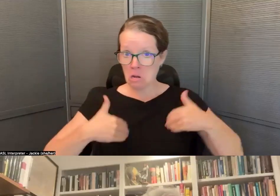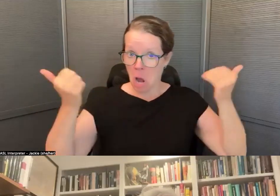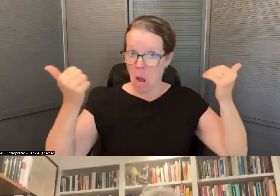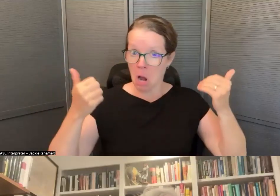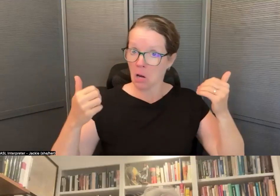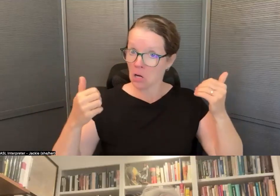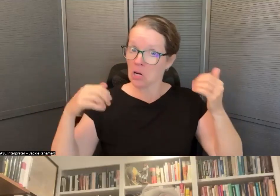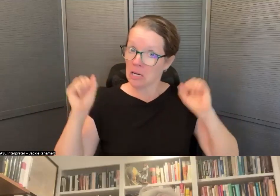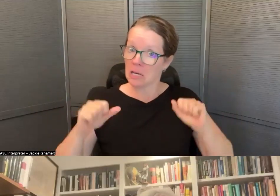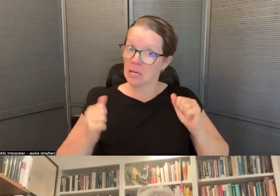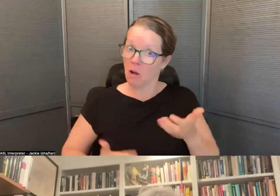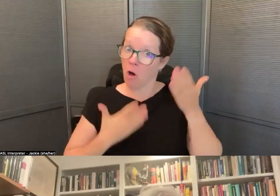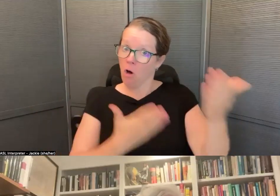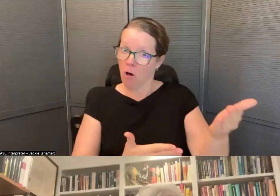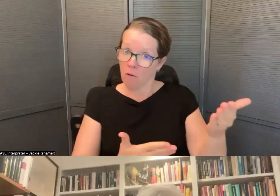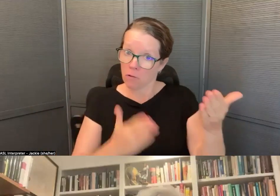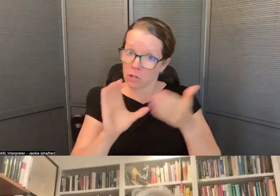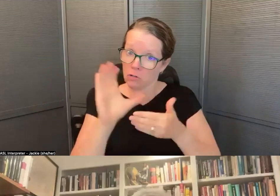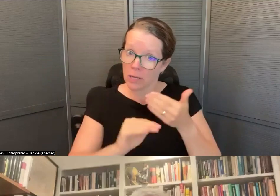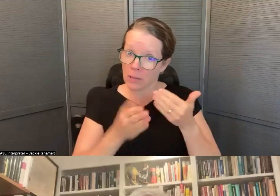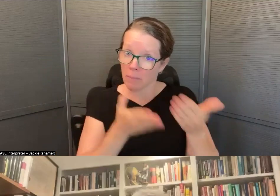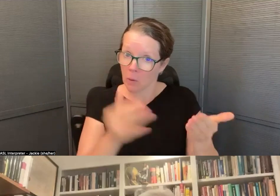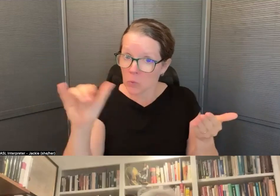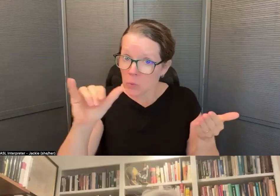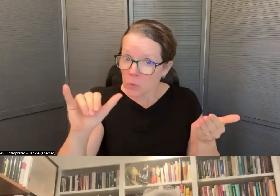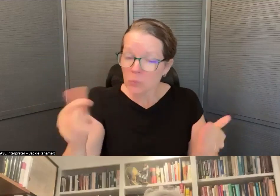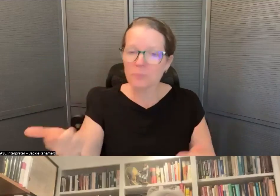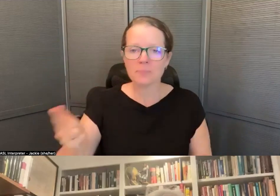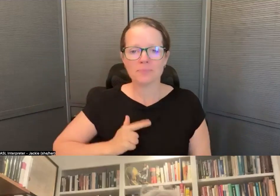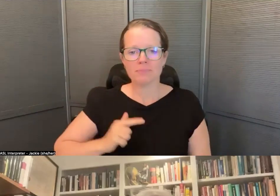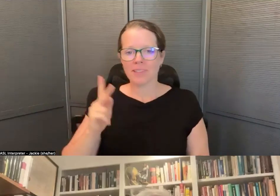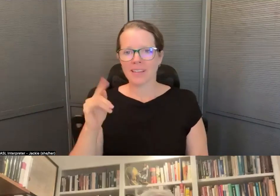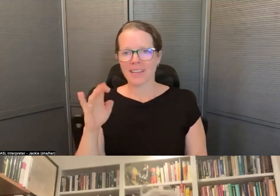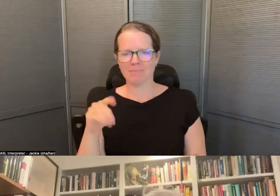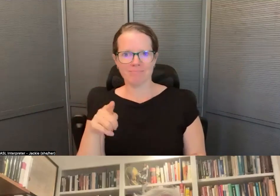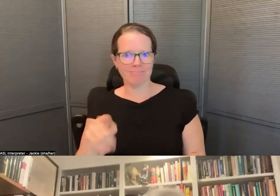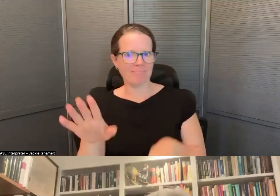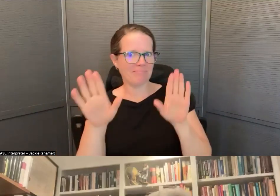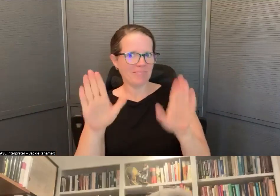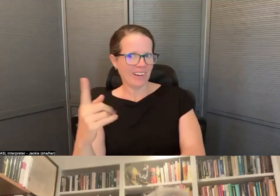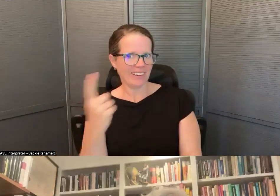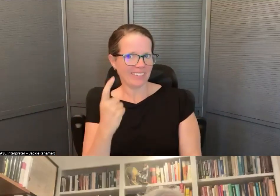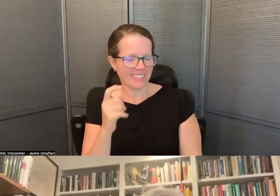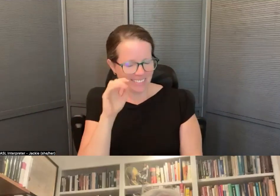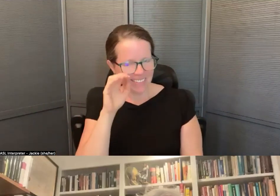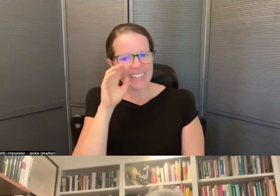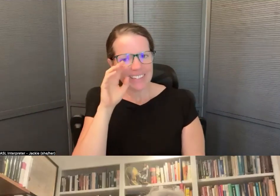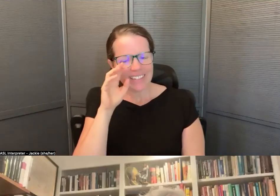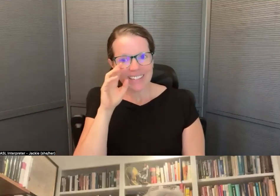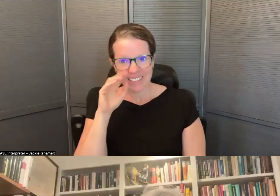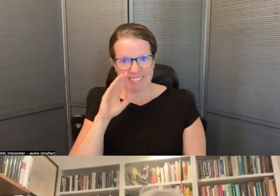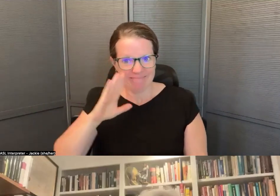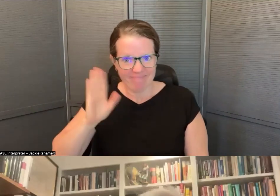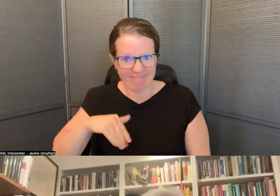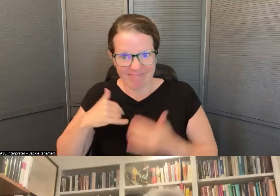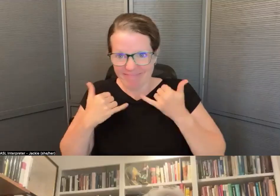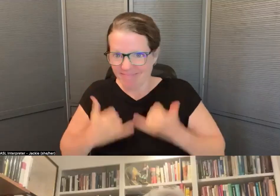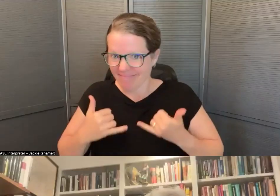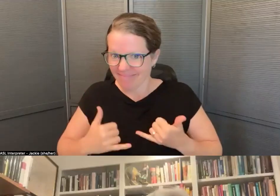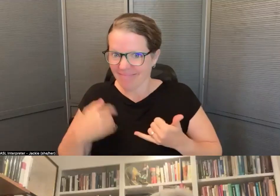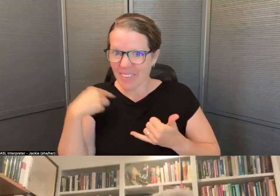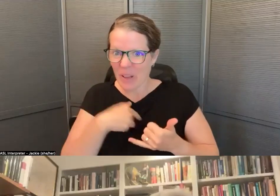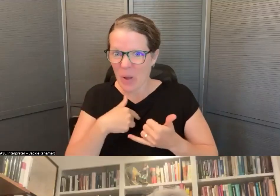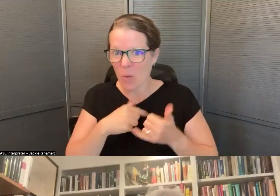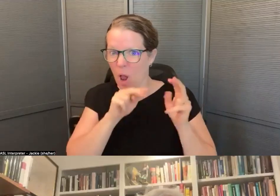as well? Well, that's such a great question to ask, Khoury, because at this very moment, we are in the process of modifying